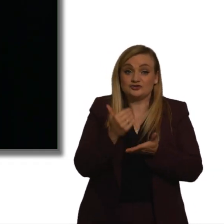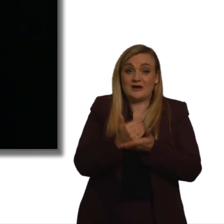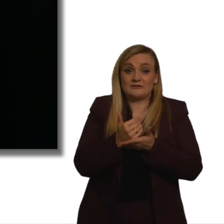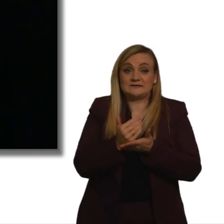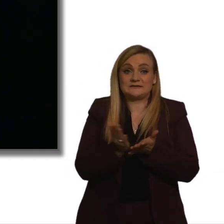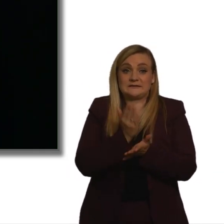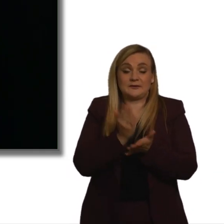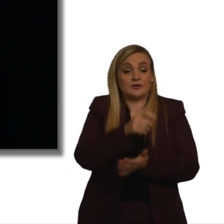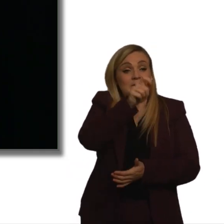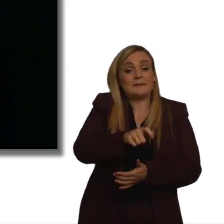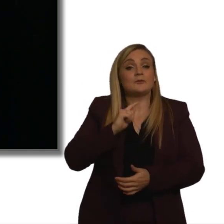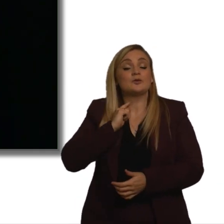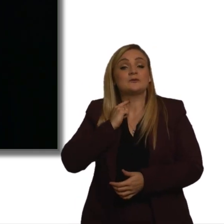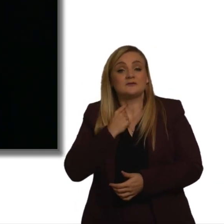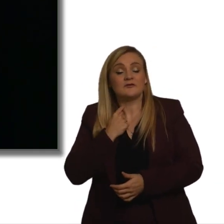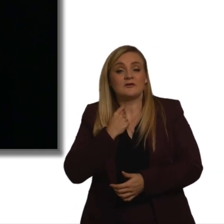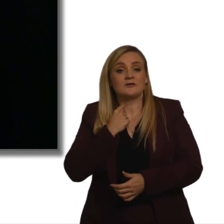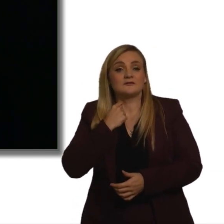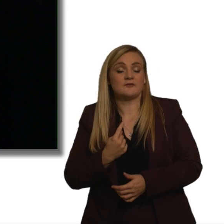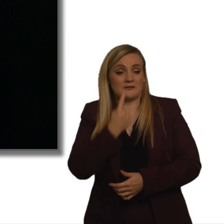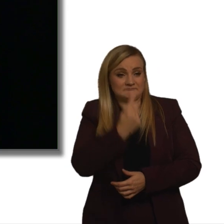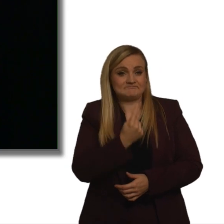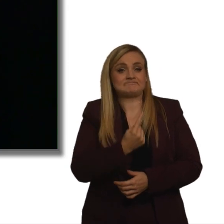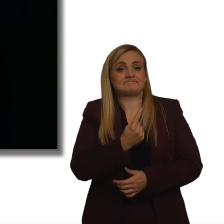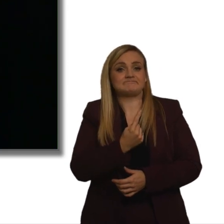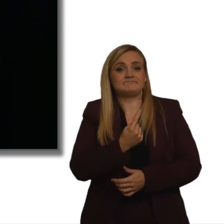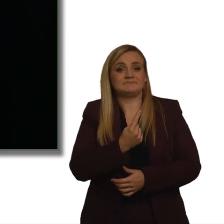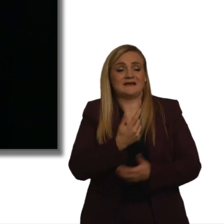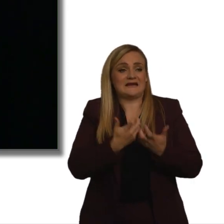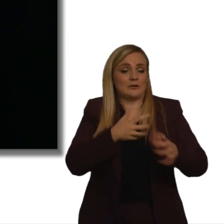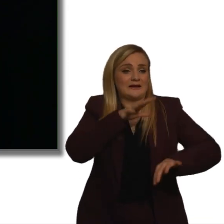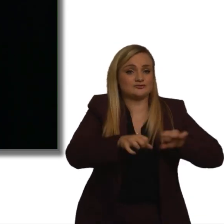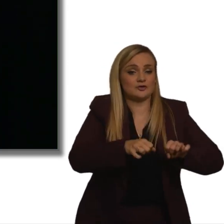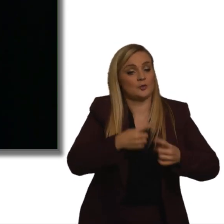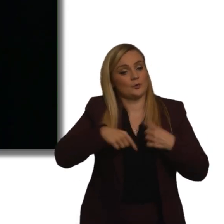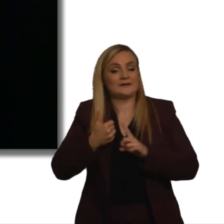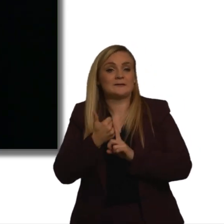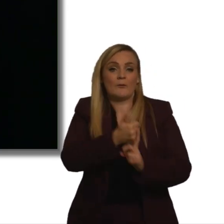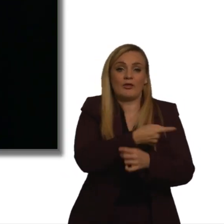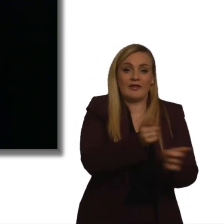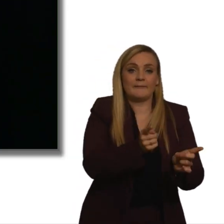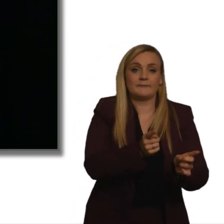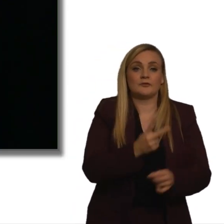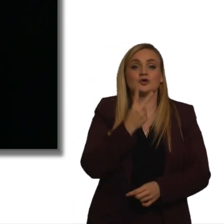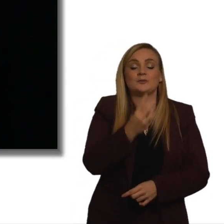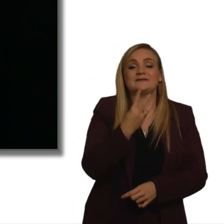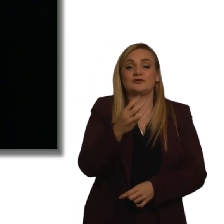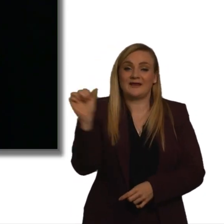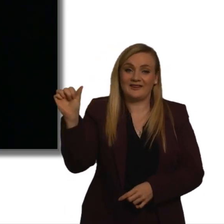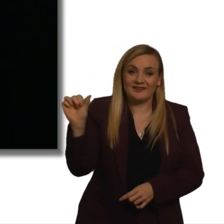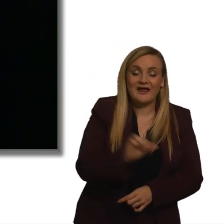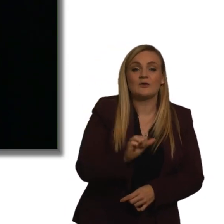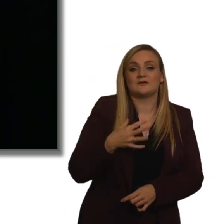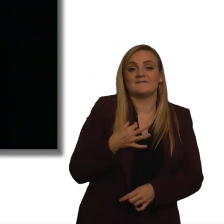the number of people who take their own lives and help people who are struggling to cope. With around 23,000